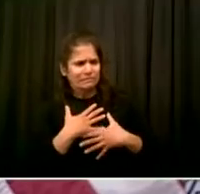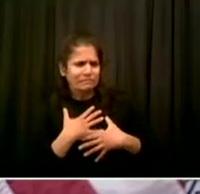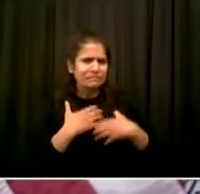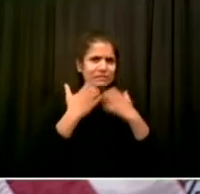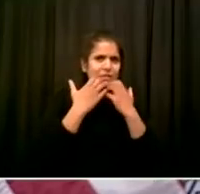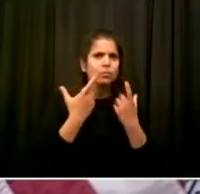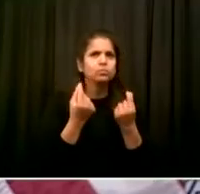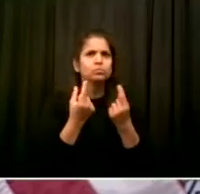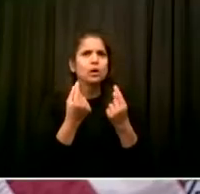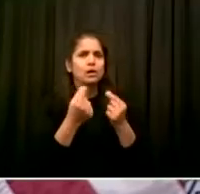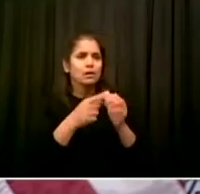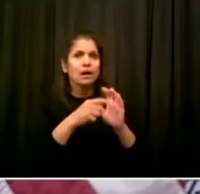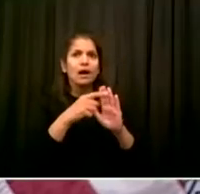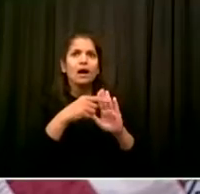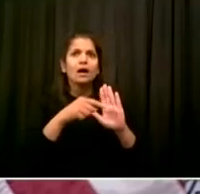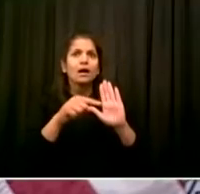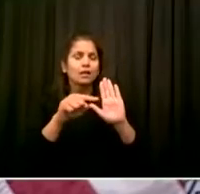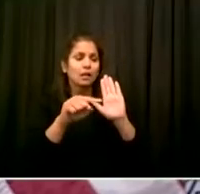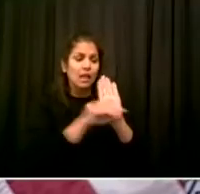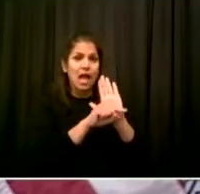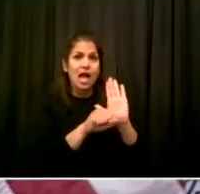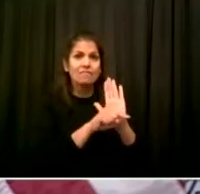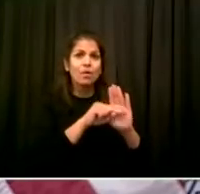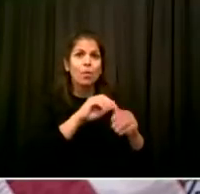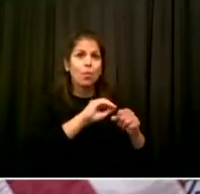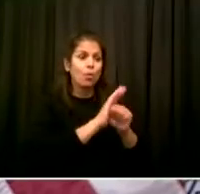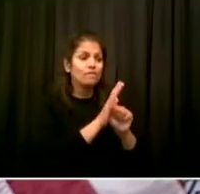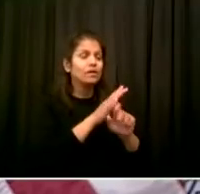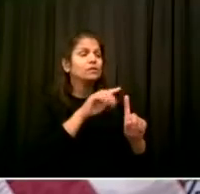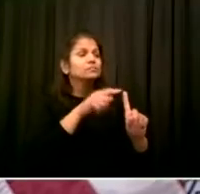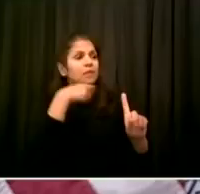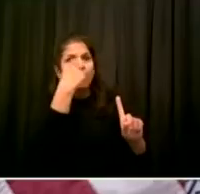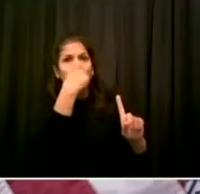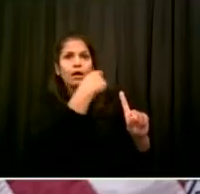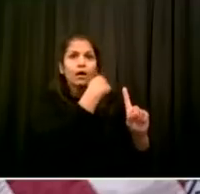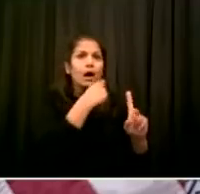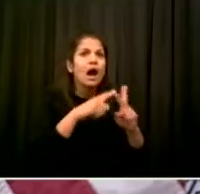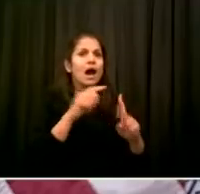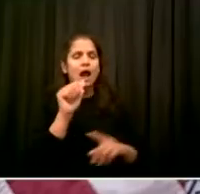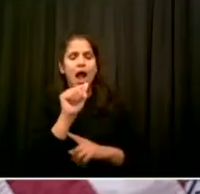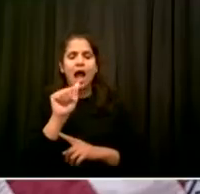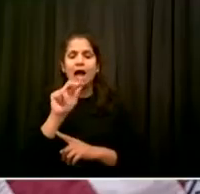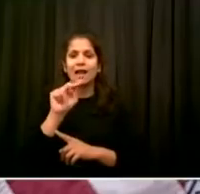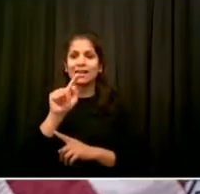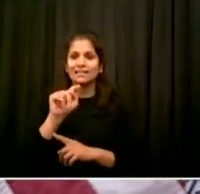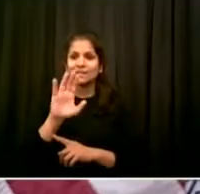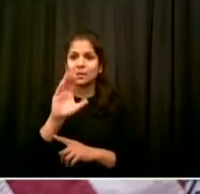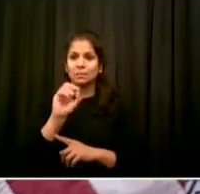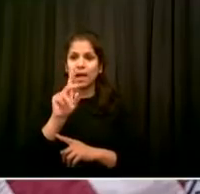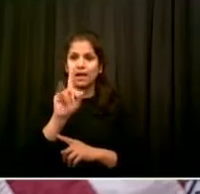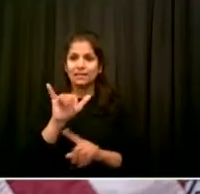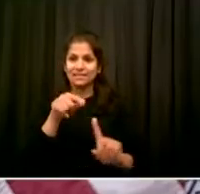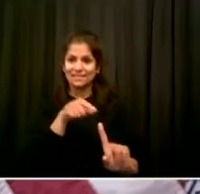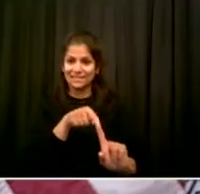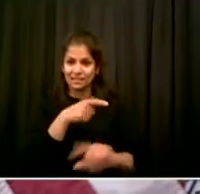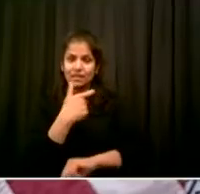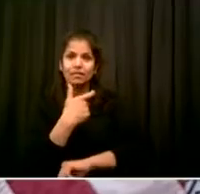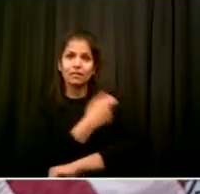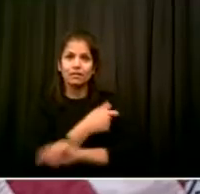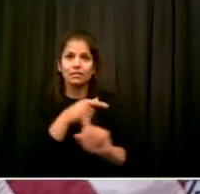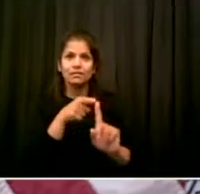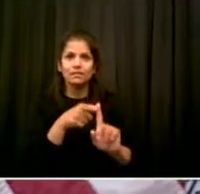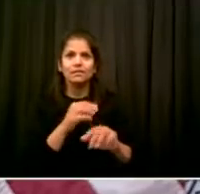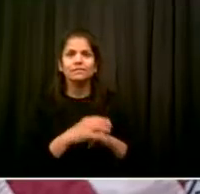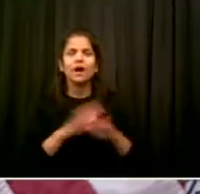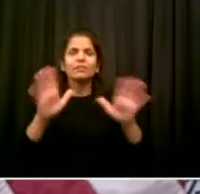relatedly, like with a positive test, you stay home. But if you have a negative test for COVID, for having it right now, not the antibody test,